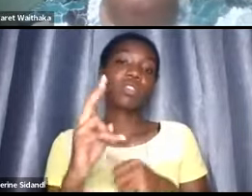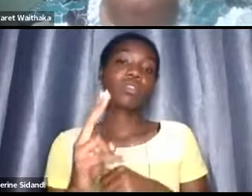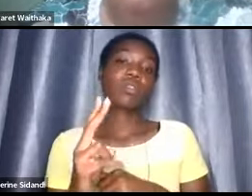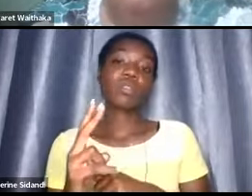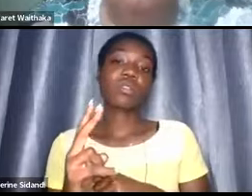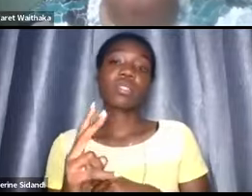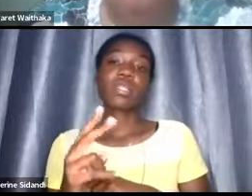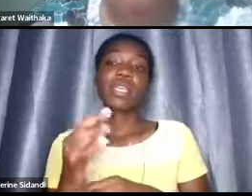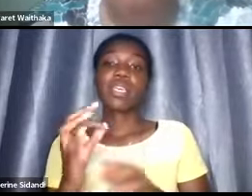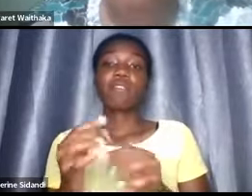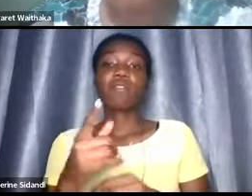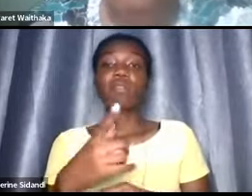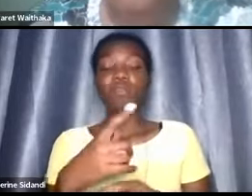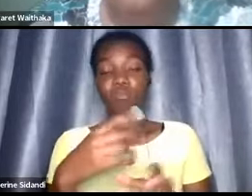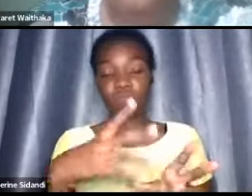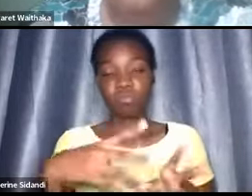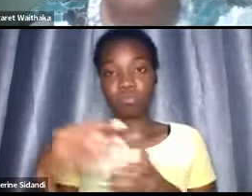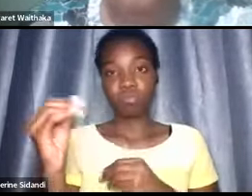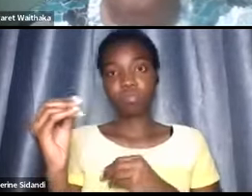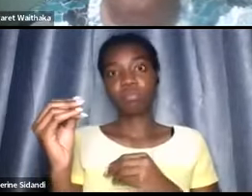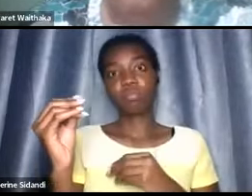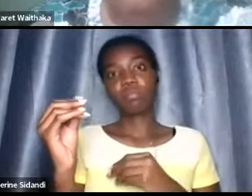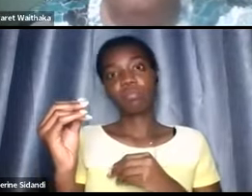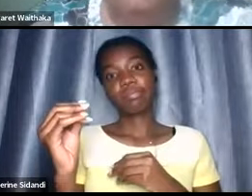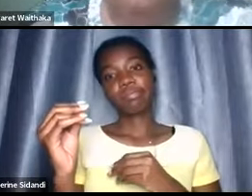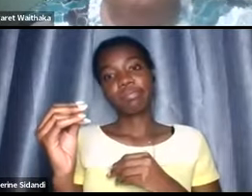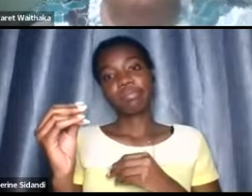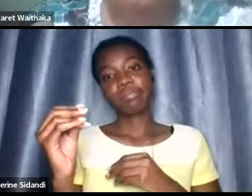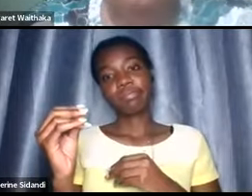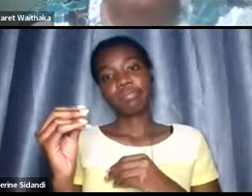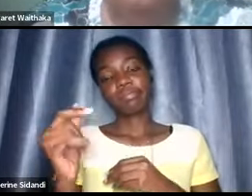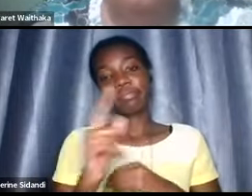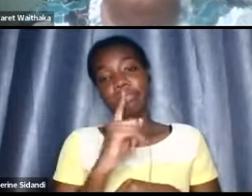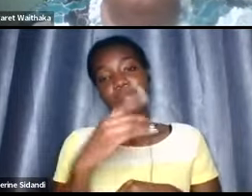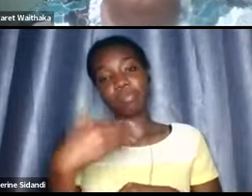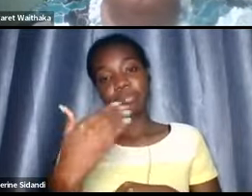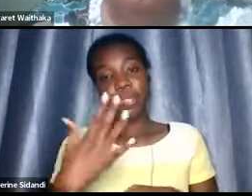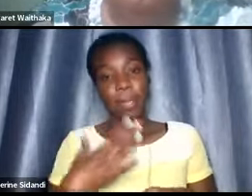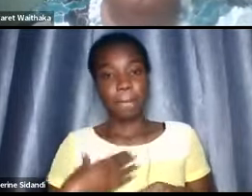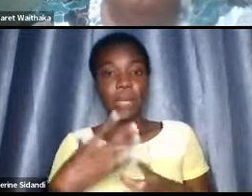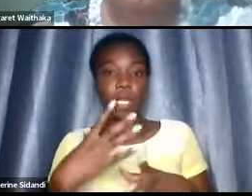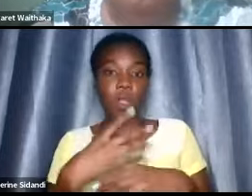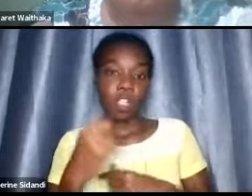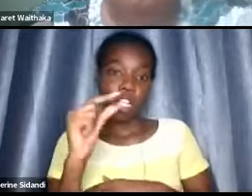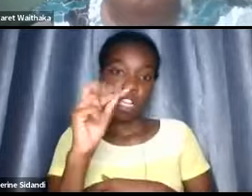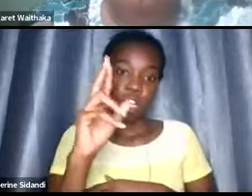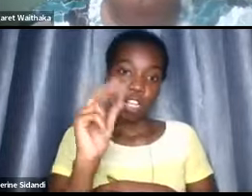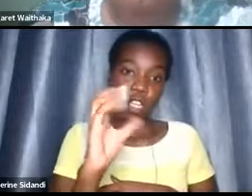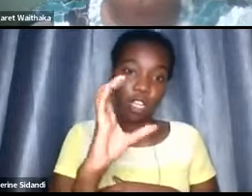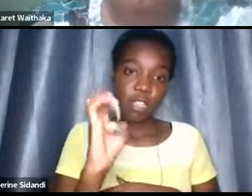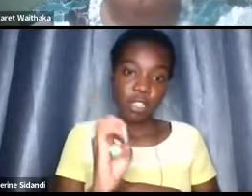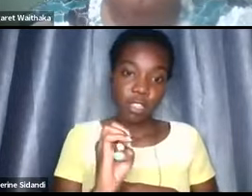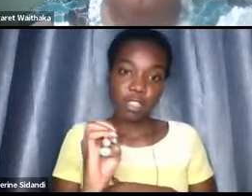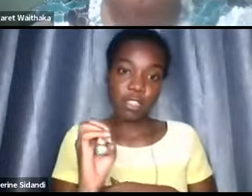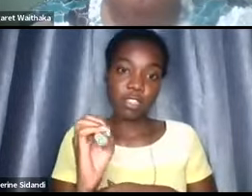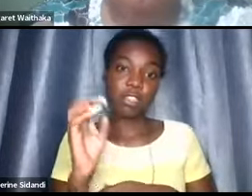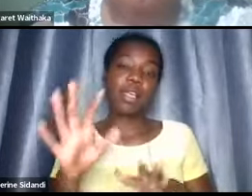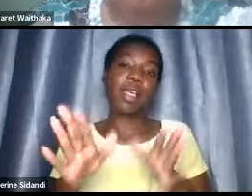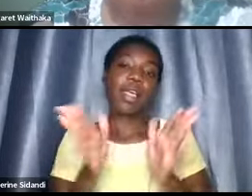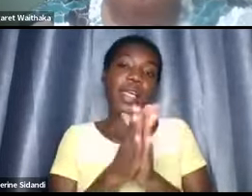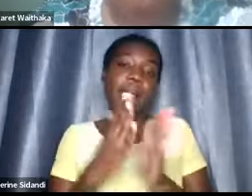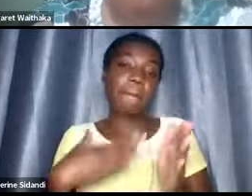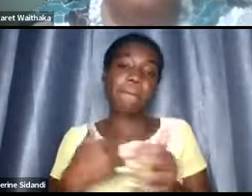not, please do that. All right. So as always, I'm your host, Grace Nzula. I love